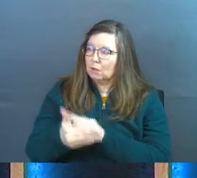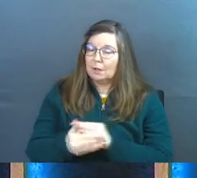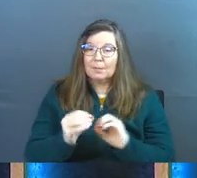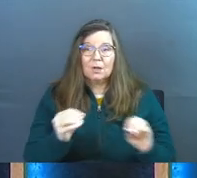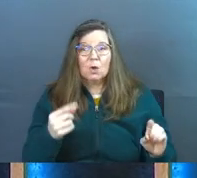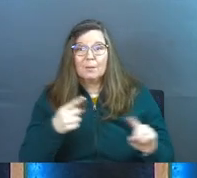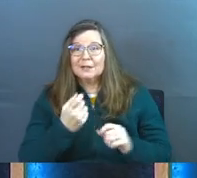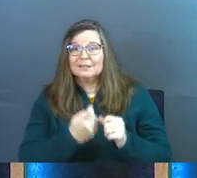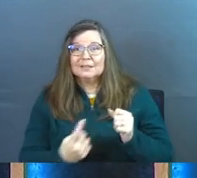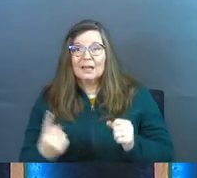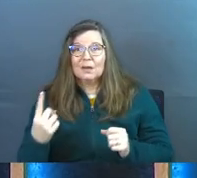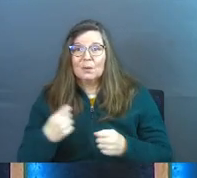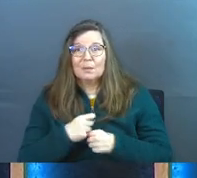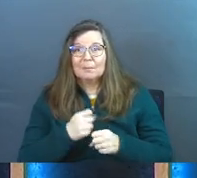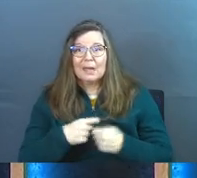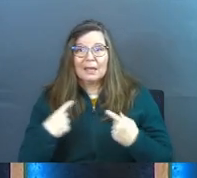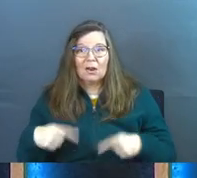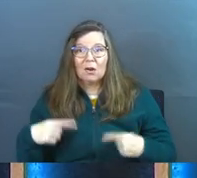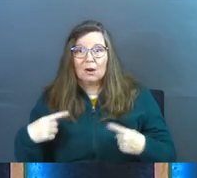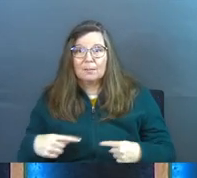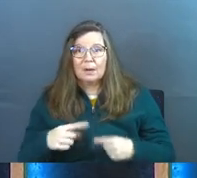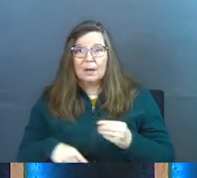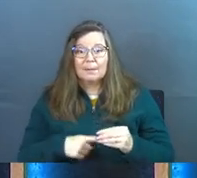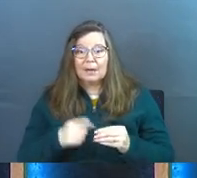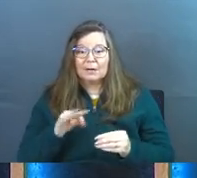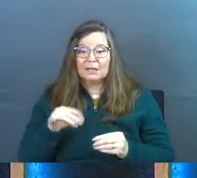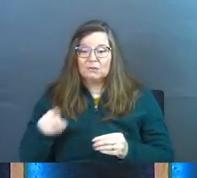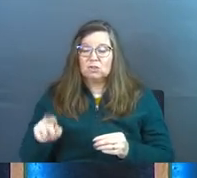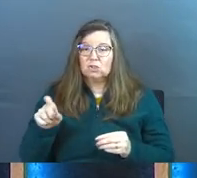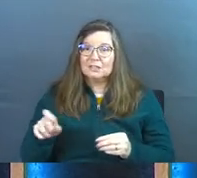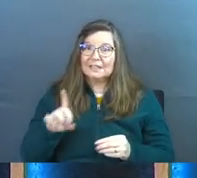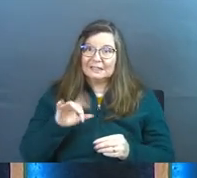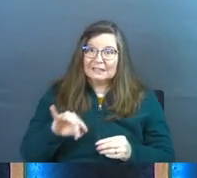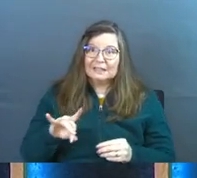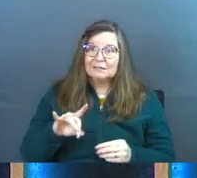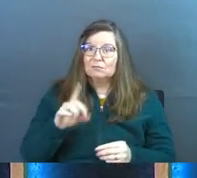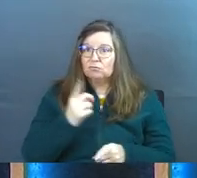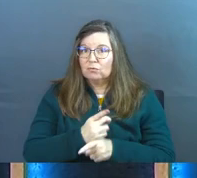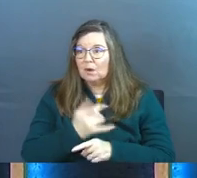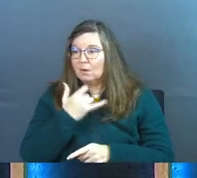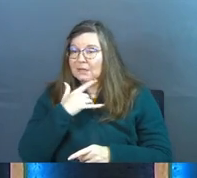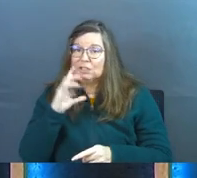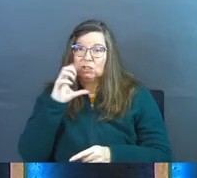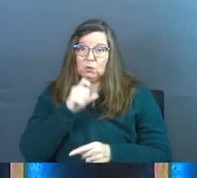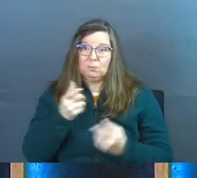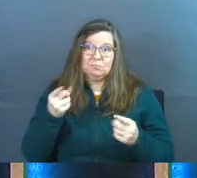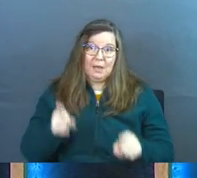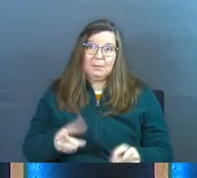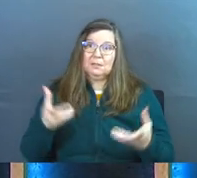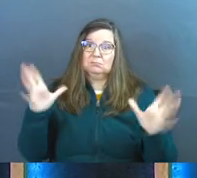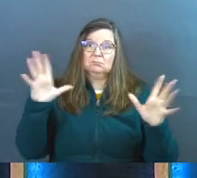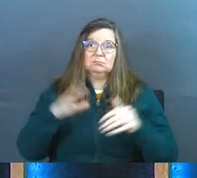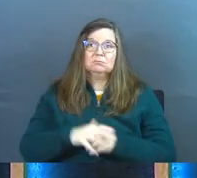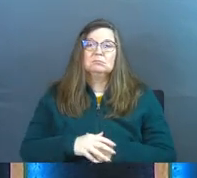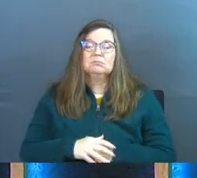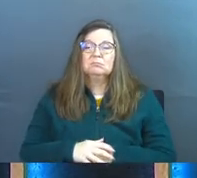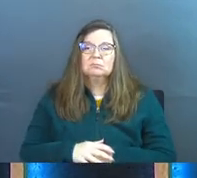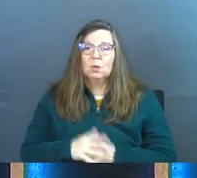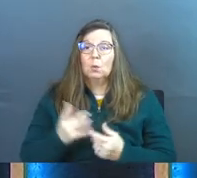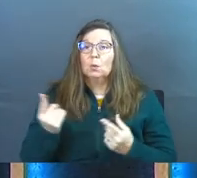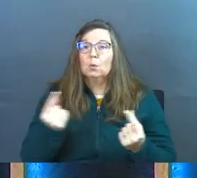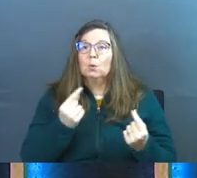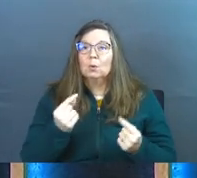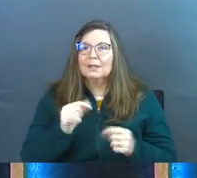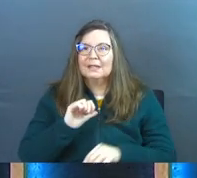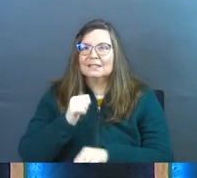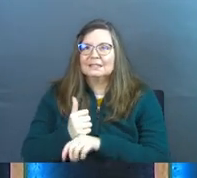no point does anybody make an argument about whether or not she did it. It's just assumed in the passage. And what they're